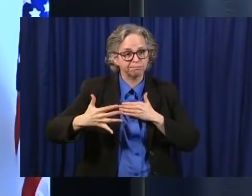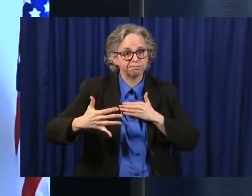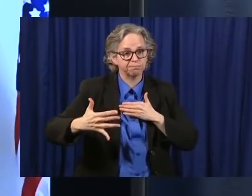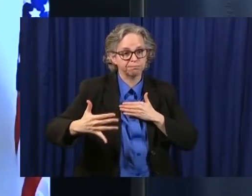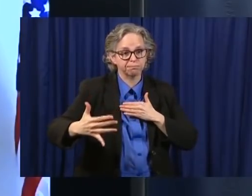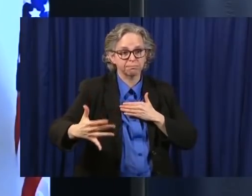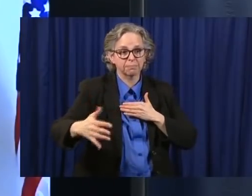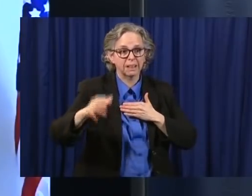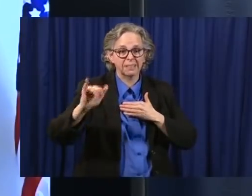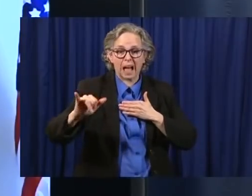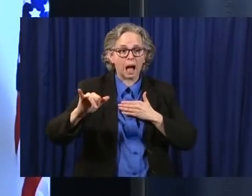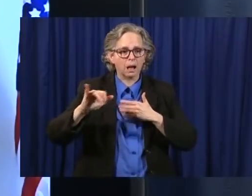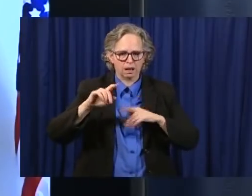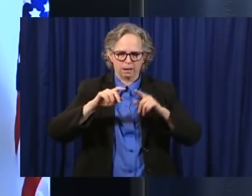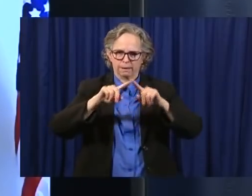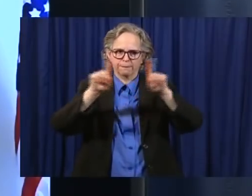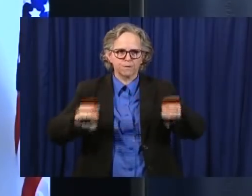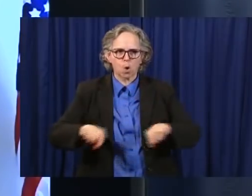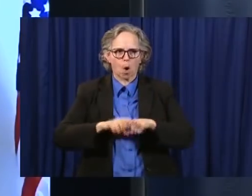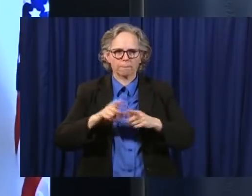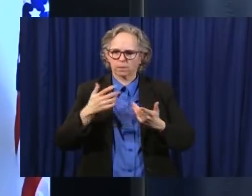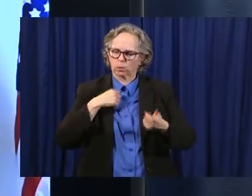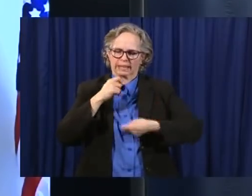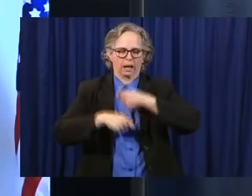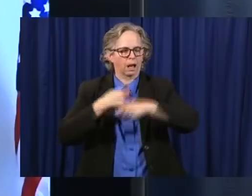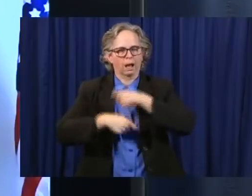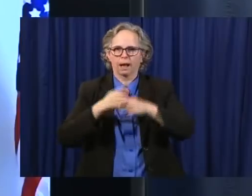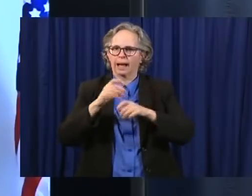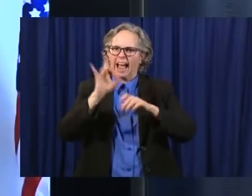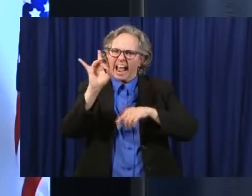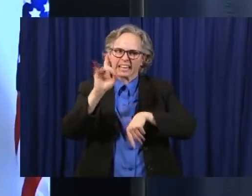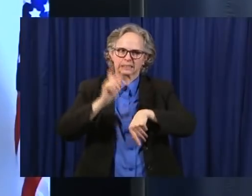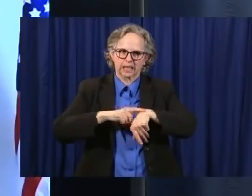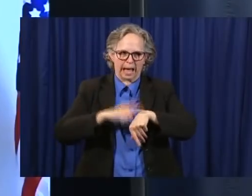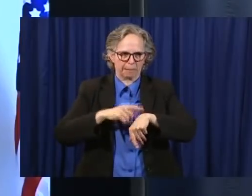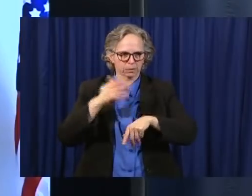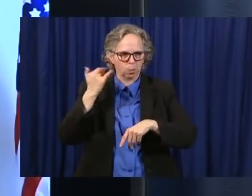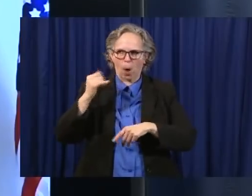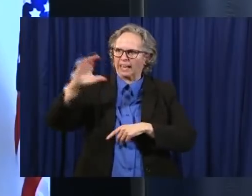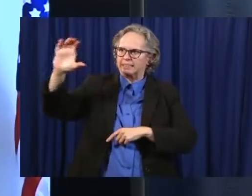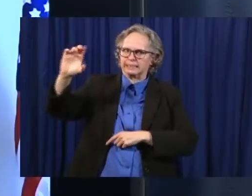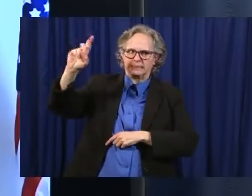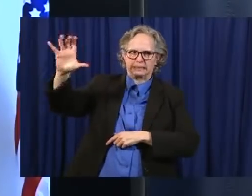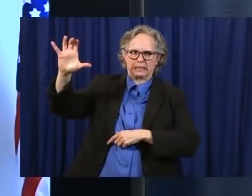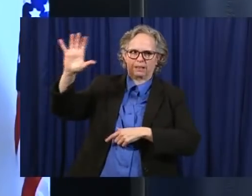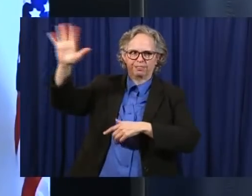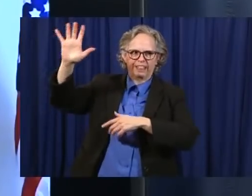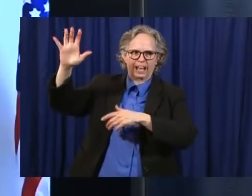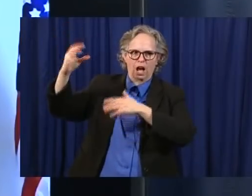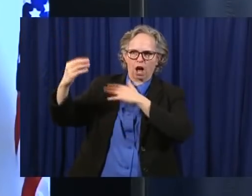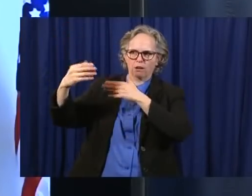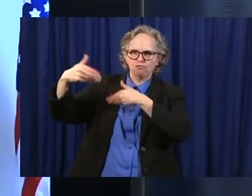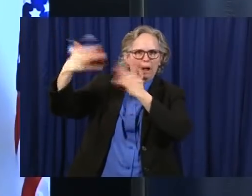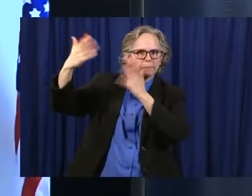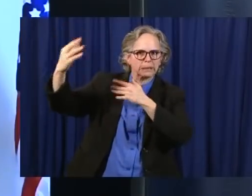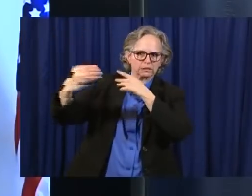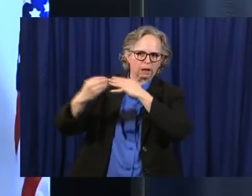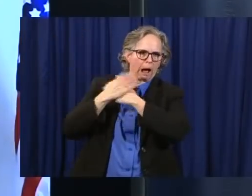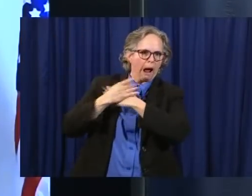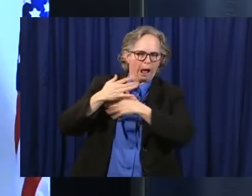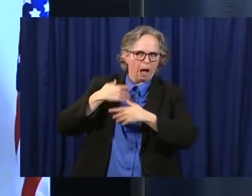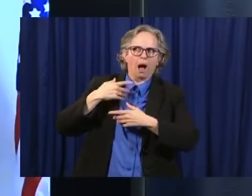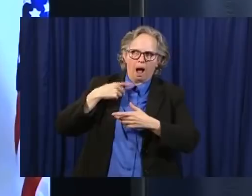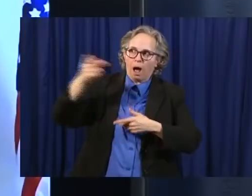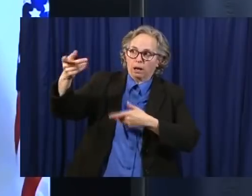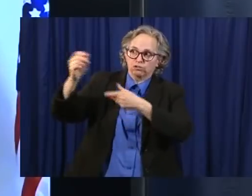intake form for our staff, because the CDC has literally changed that recommendation based upon science coming out and further